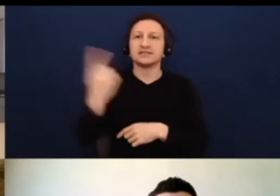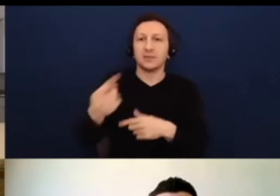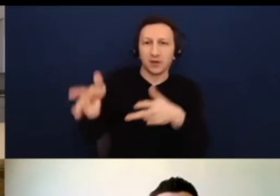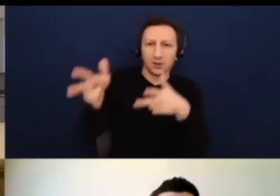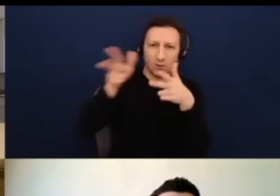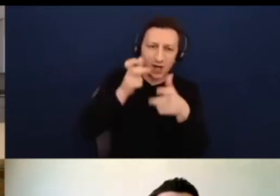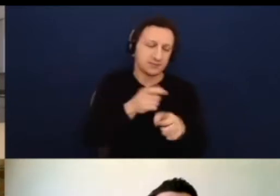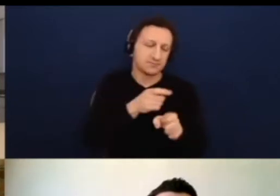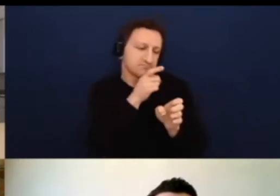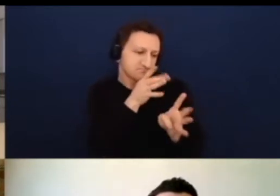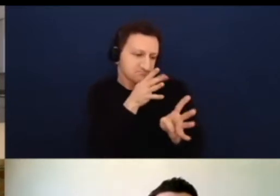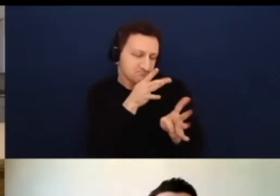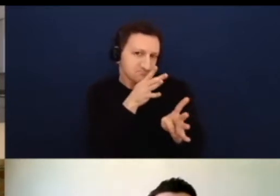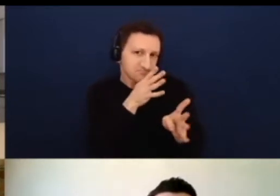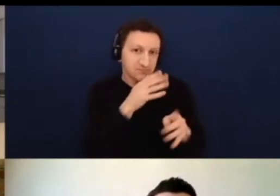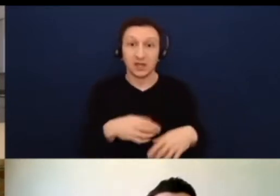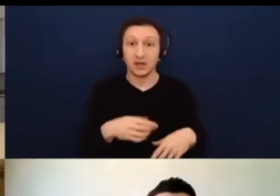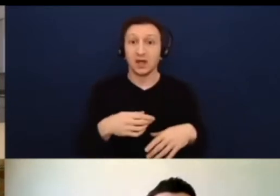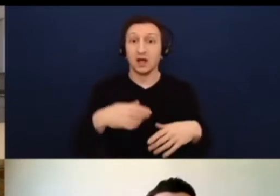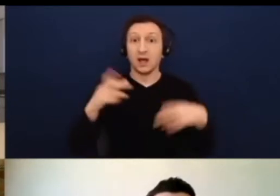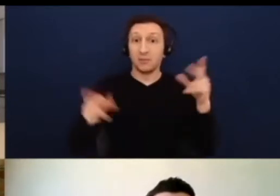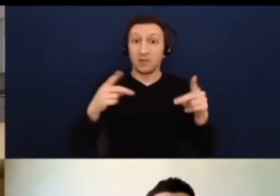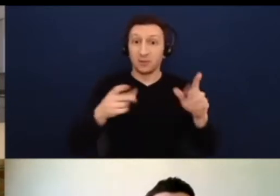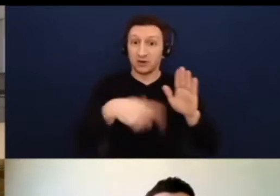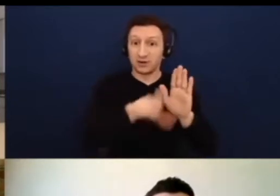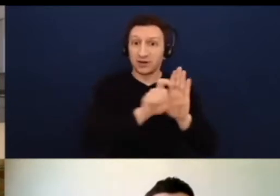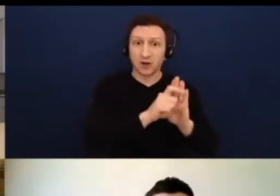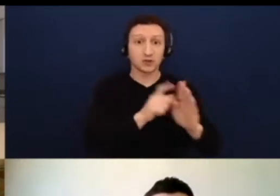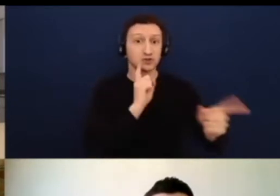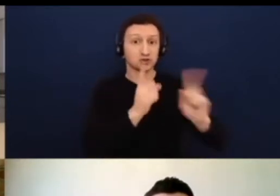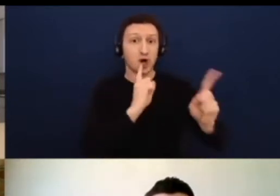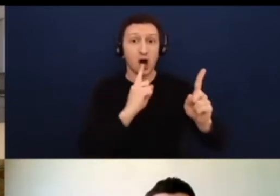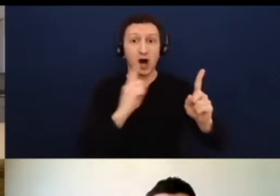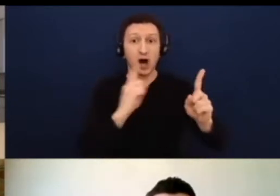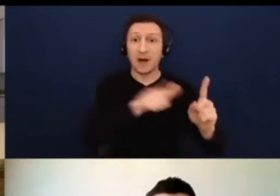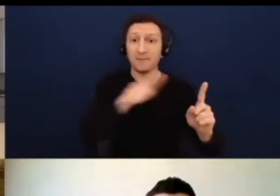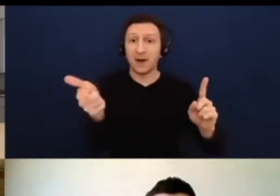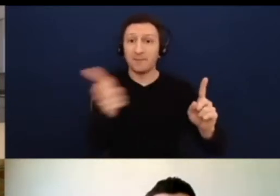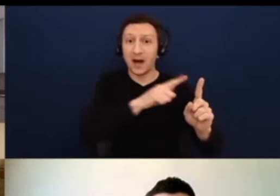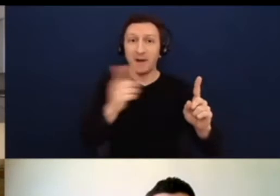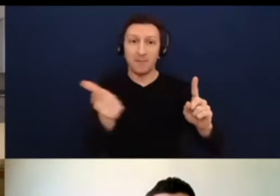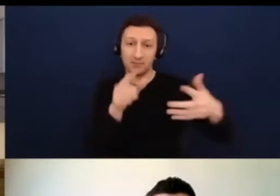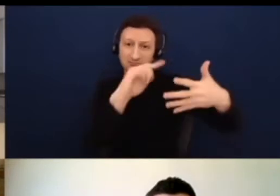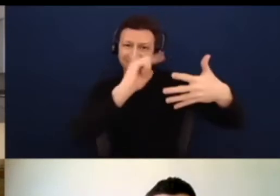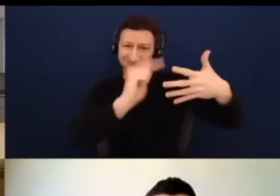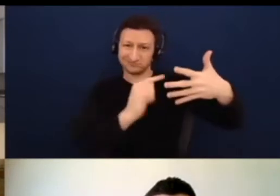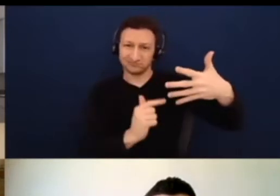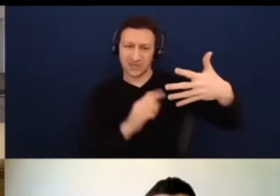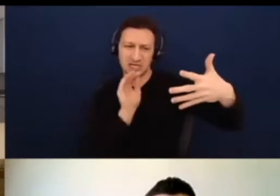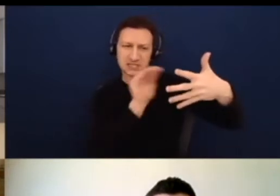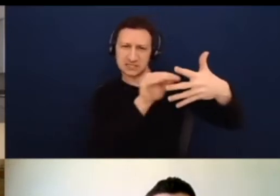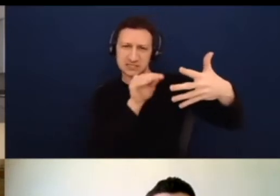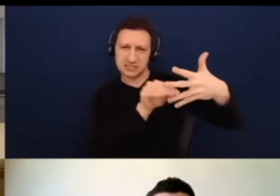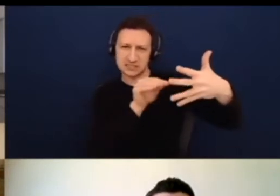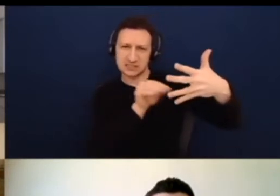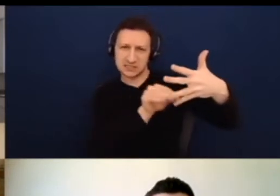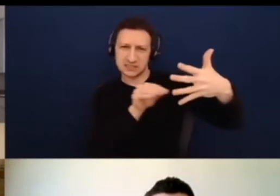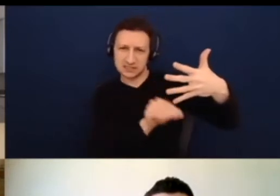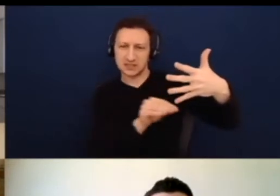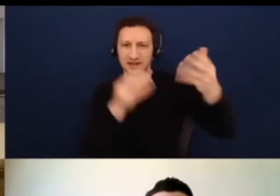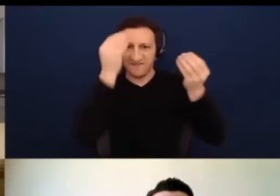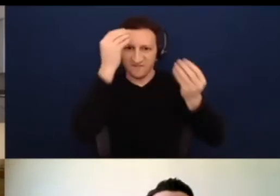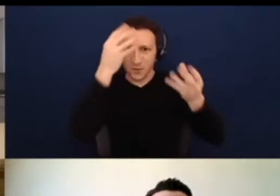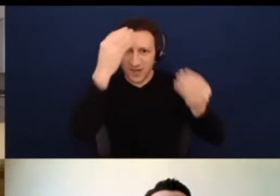in media. And this can also include subtitles, captions, any text on screen, which then